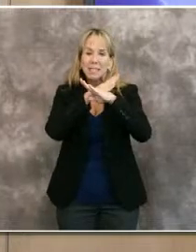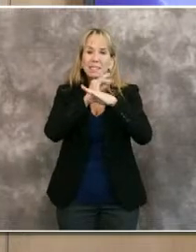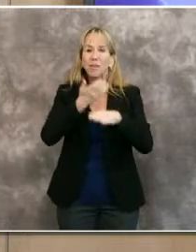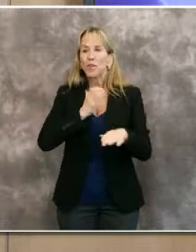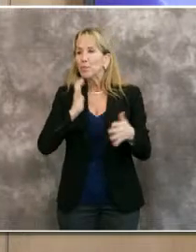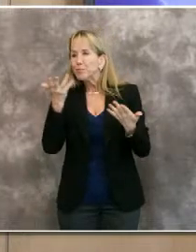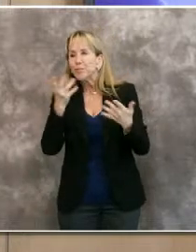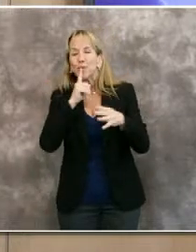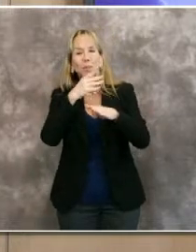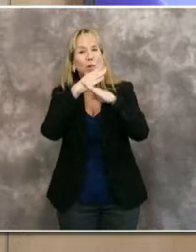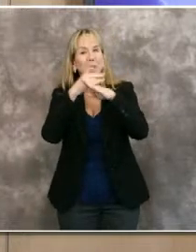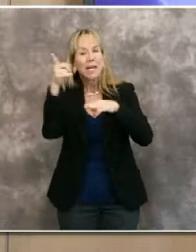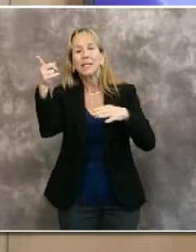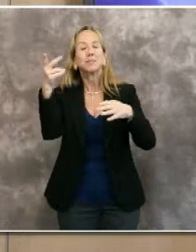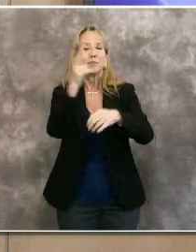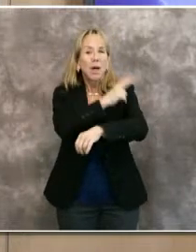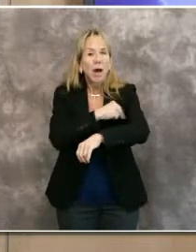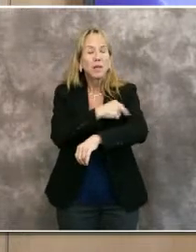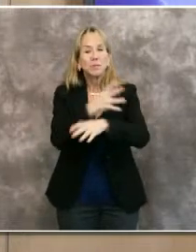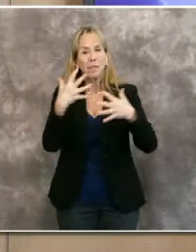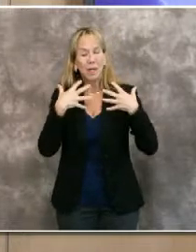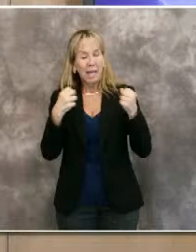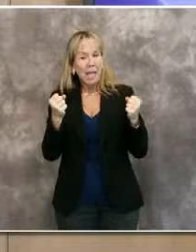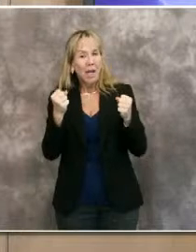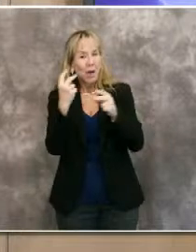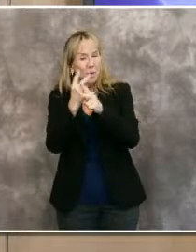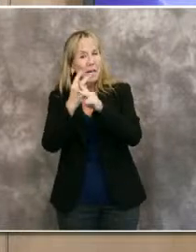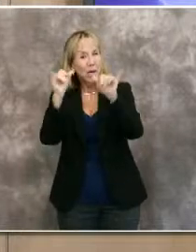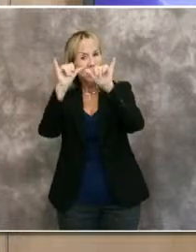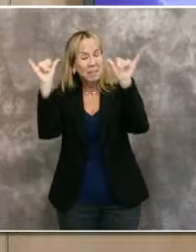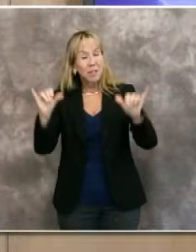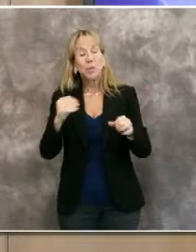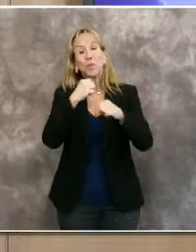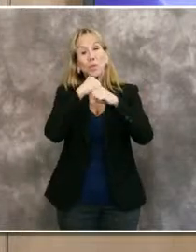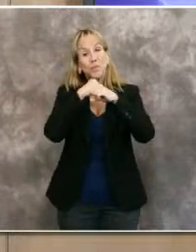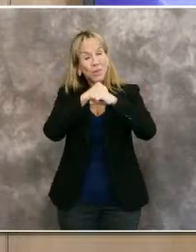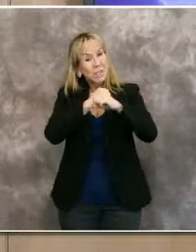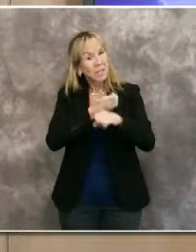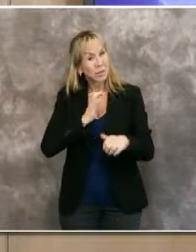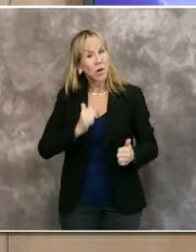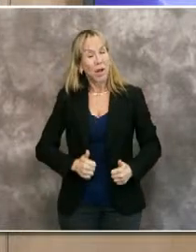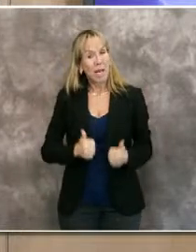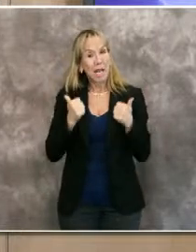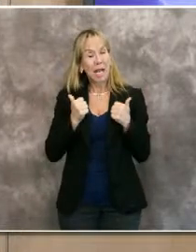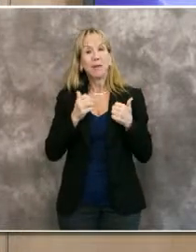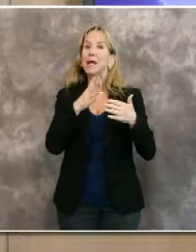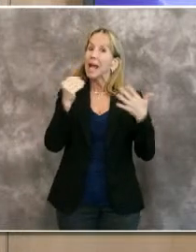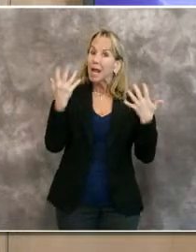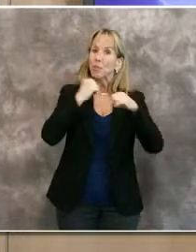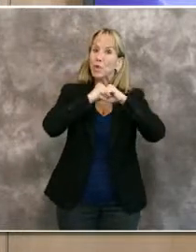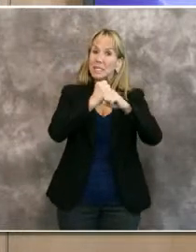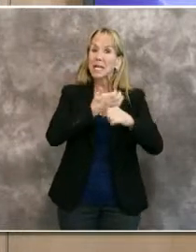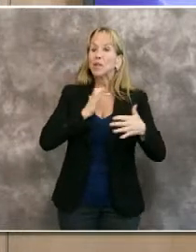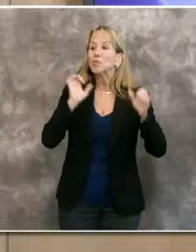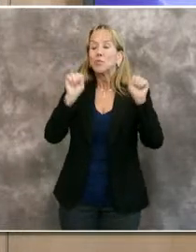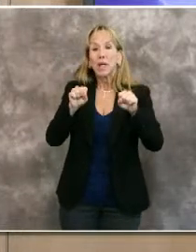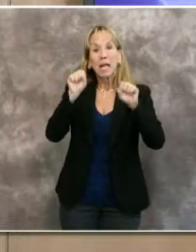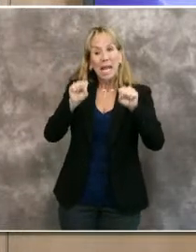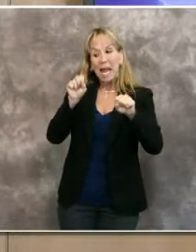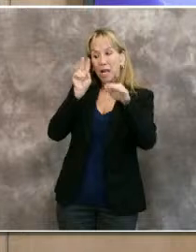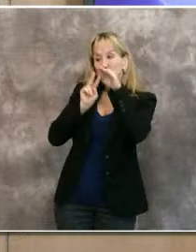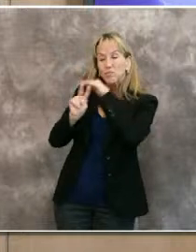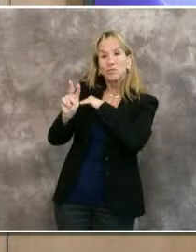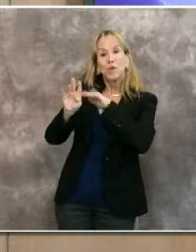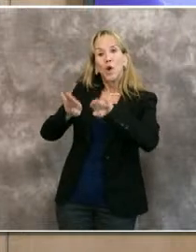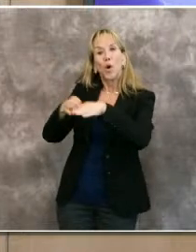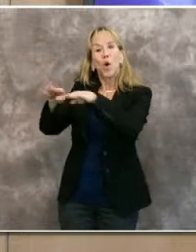healthcare system, protects our lives, but also protects our ability to continue with an economic reopening. As we've talked about multiple